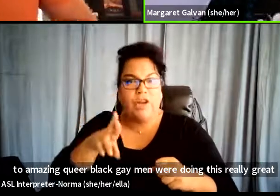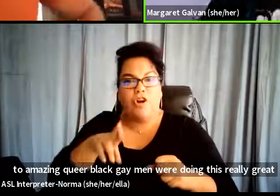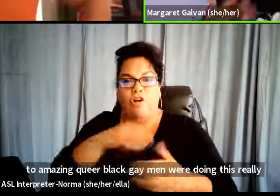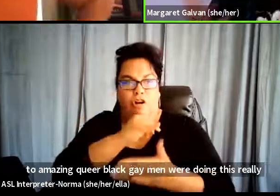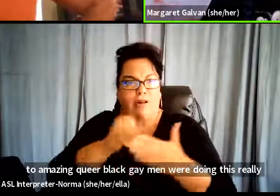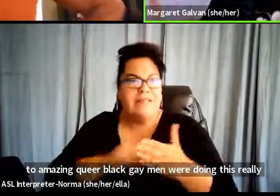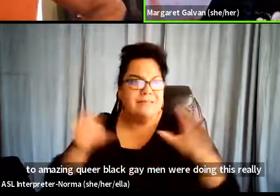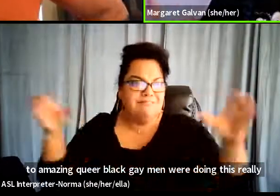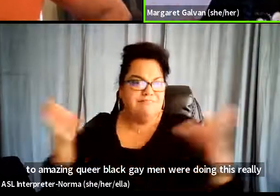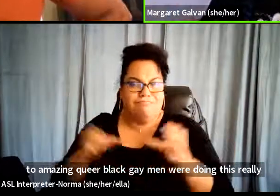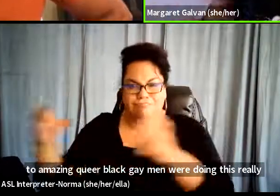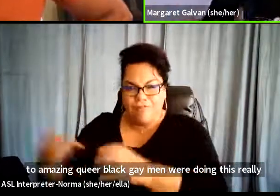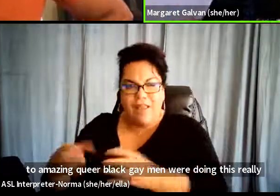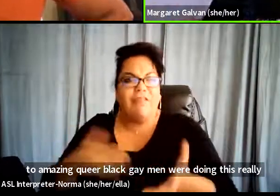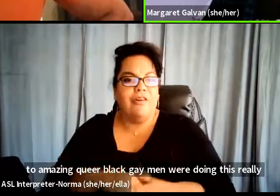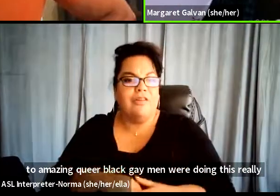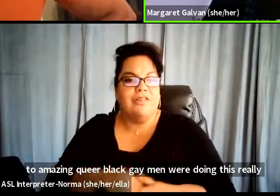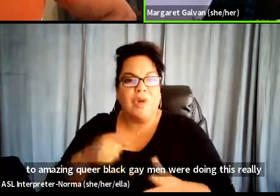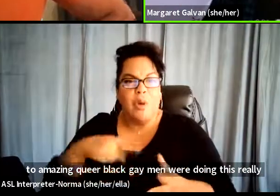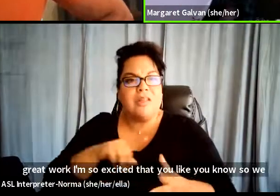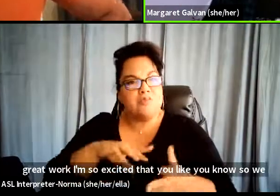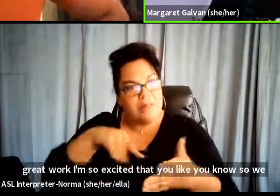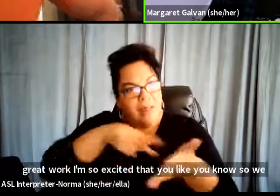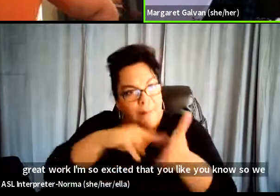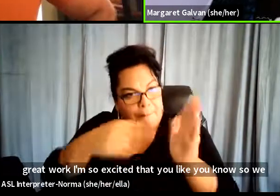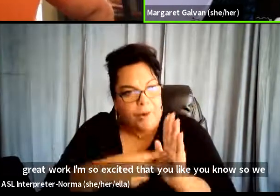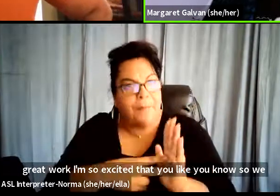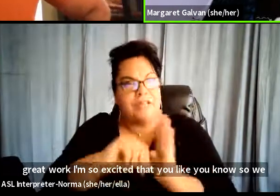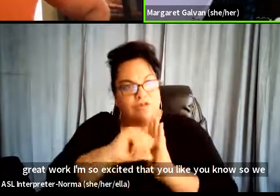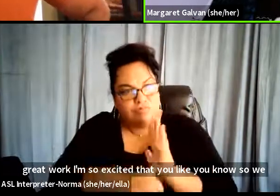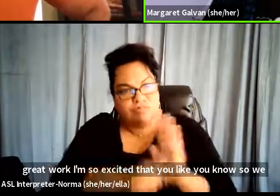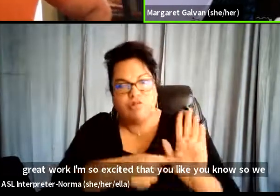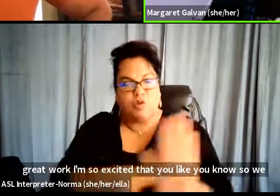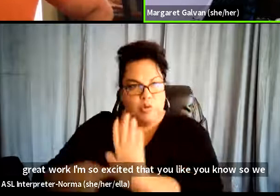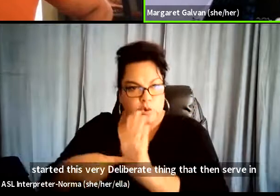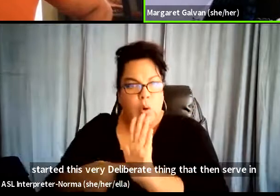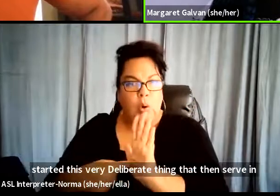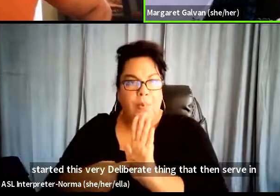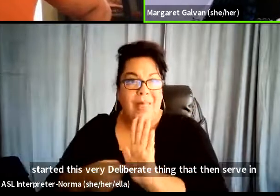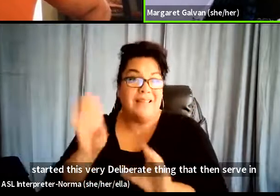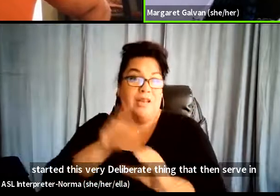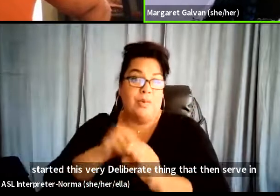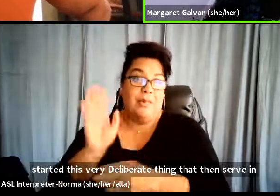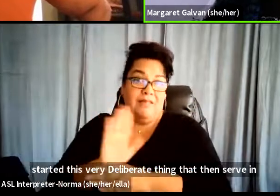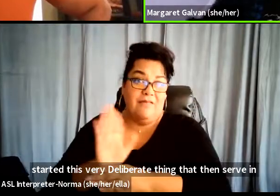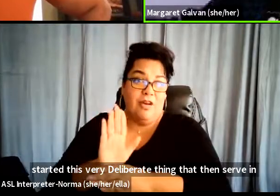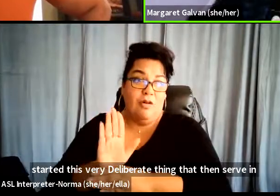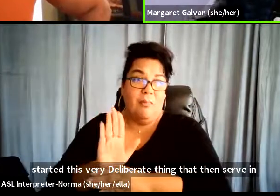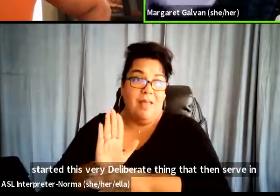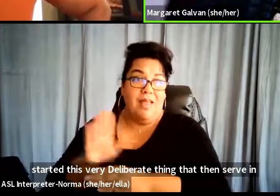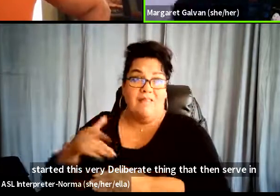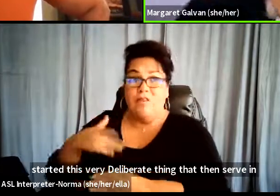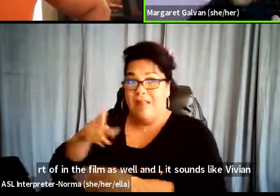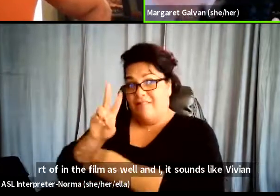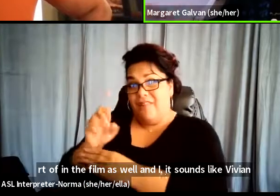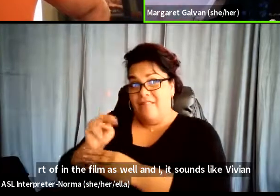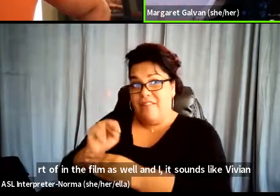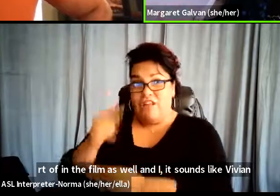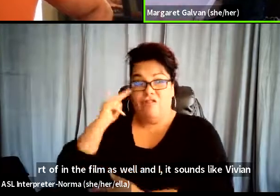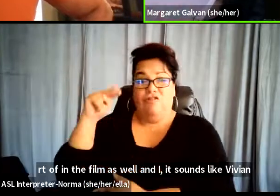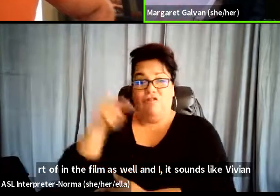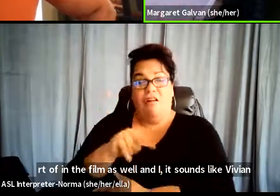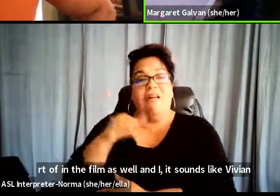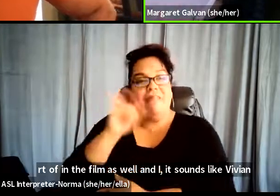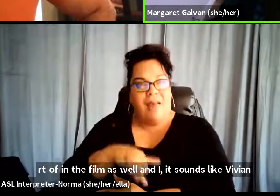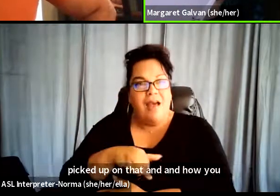so that you like, you know, so it was sort of this very deliberate thing that then is sort of in the film as well. And I, it sounds like Vivian picked up on that and, and, and how